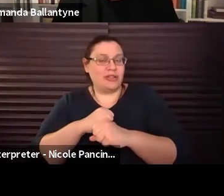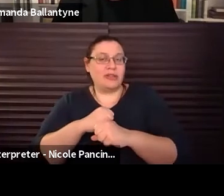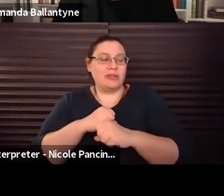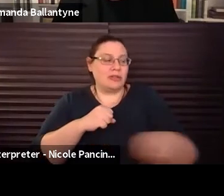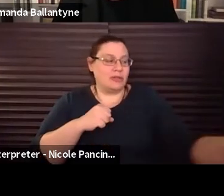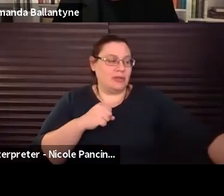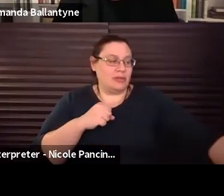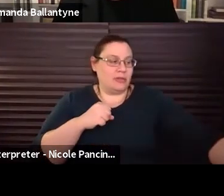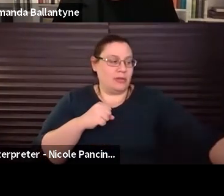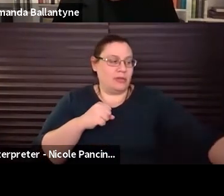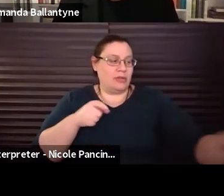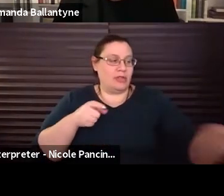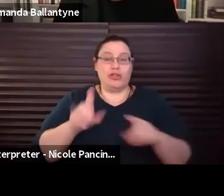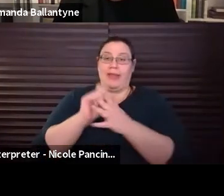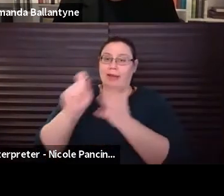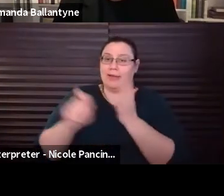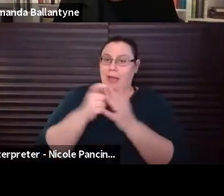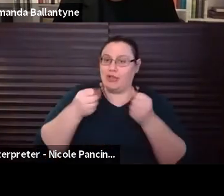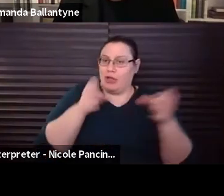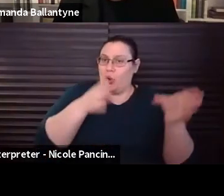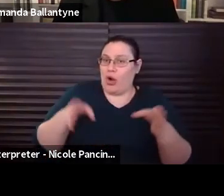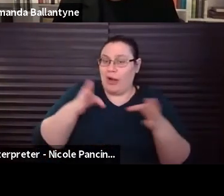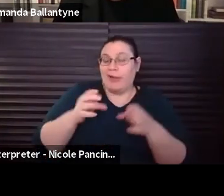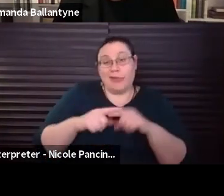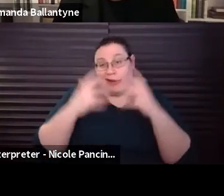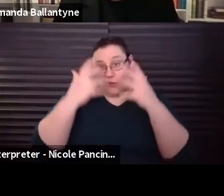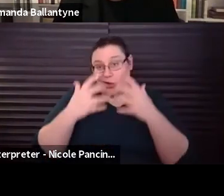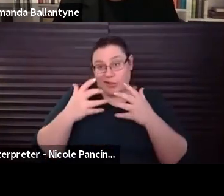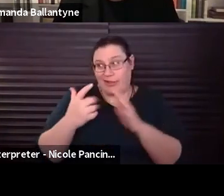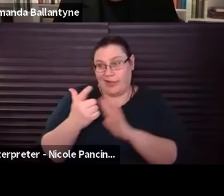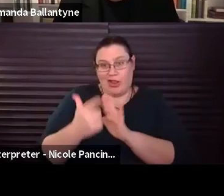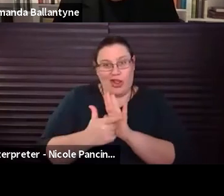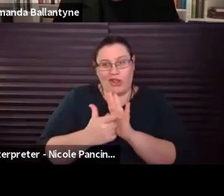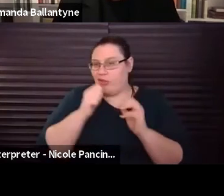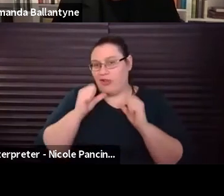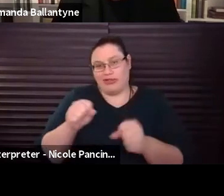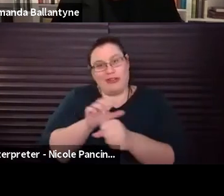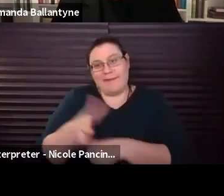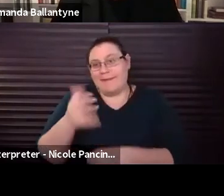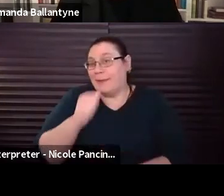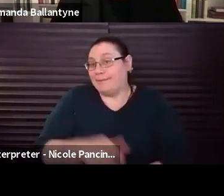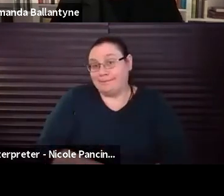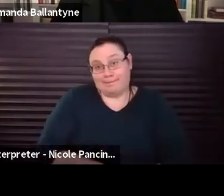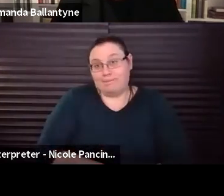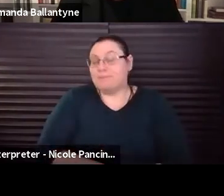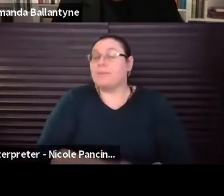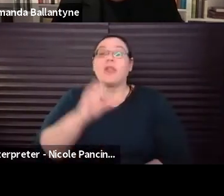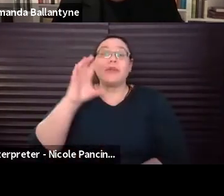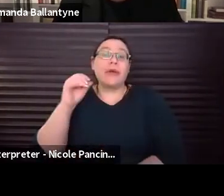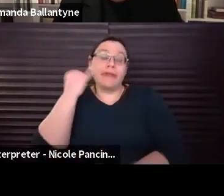those moments in organizing. But unfortunately, the laws are in that aspect are not nearly strong enough as well. And so it's like when in terms of like looking